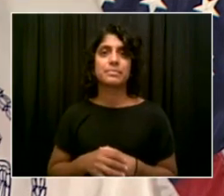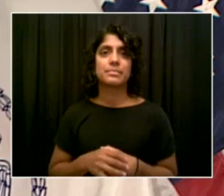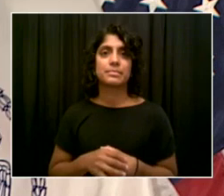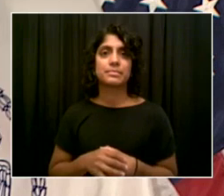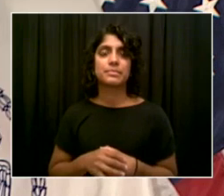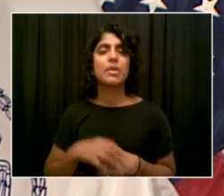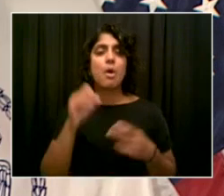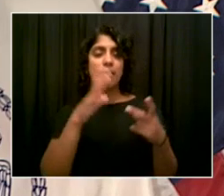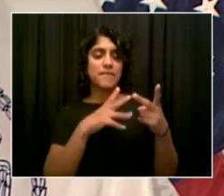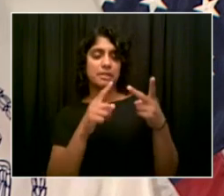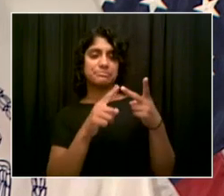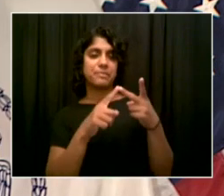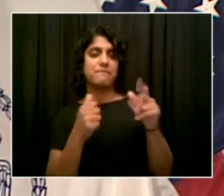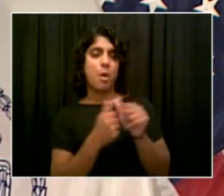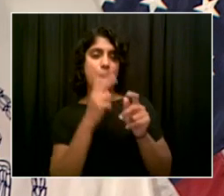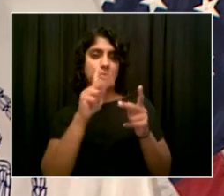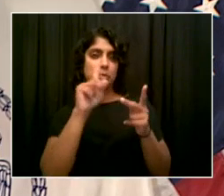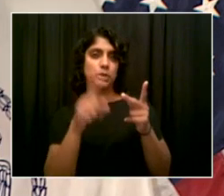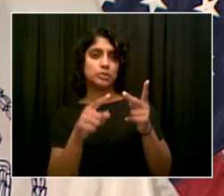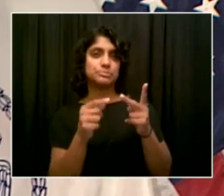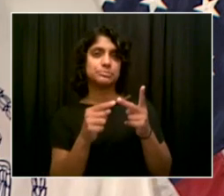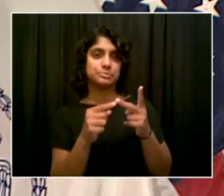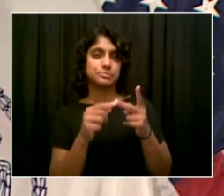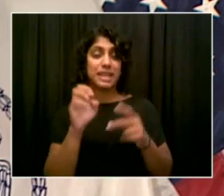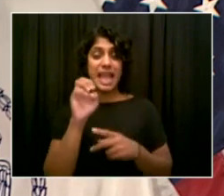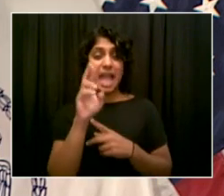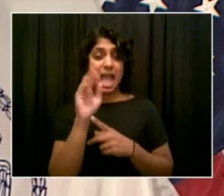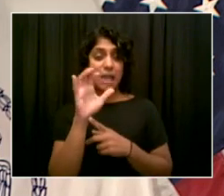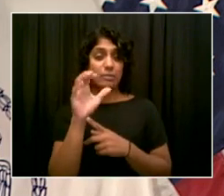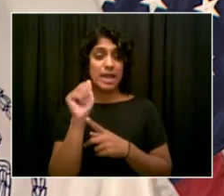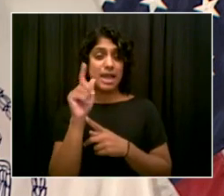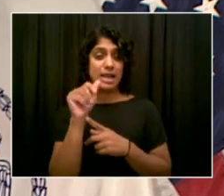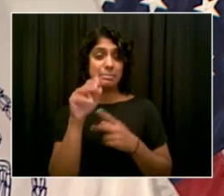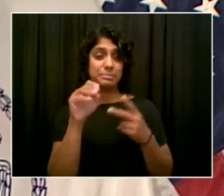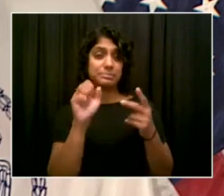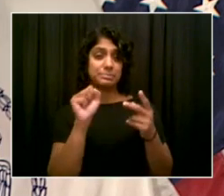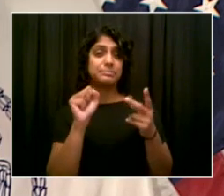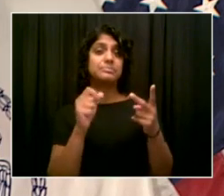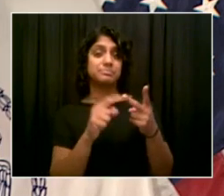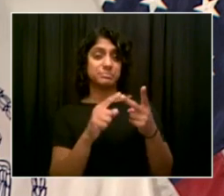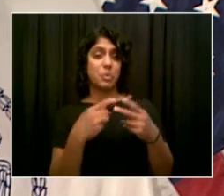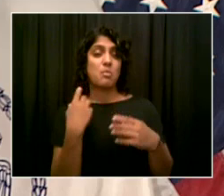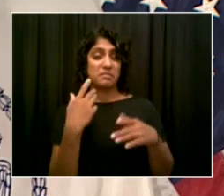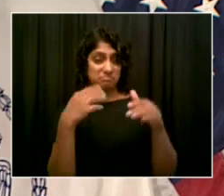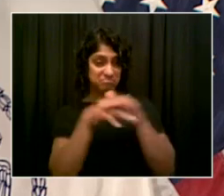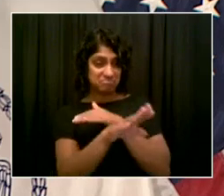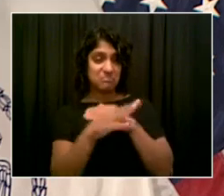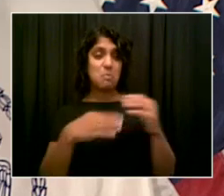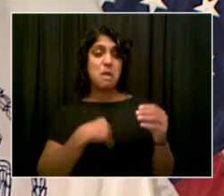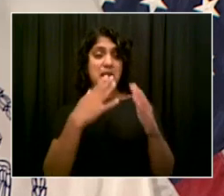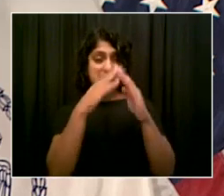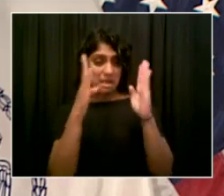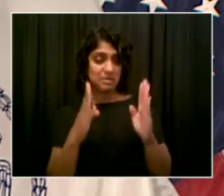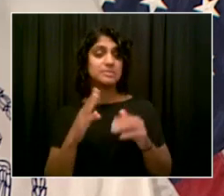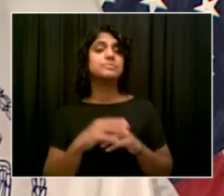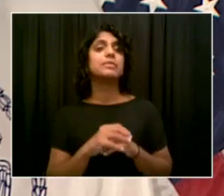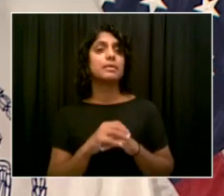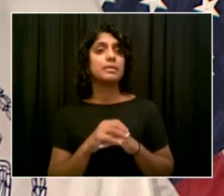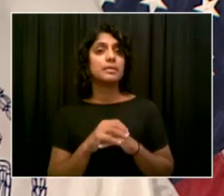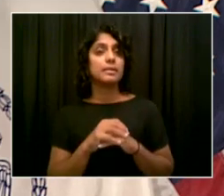today. I mean, he's being included with 2 other local leaders who are actual